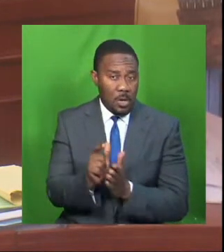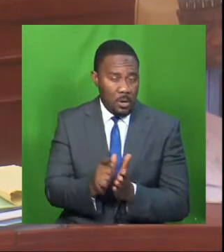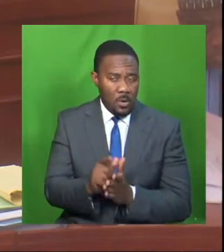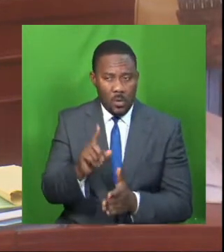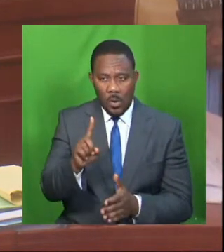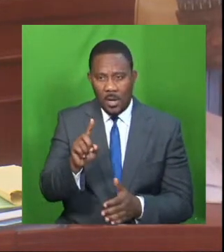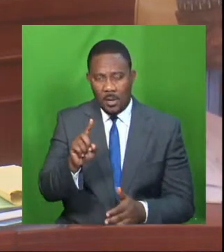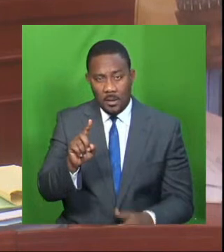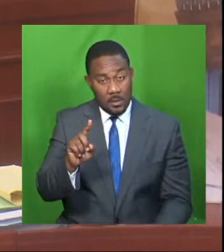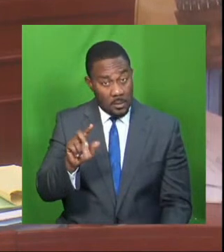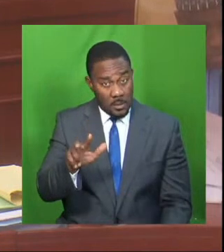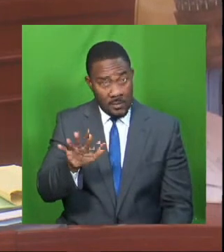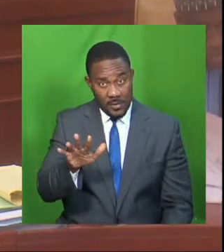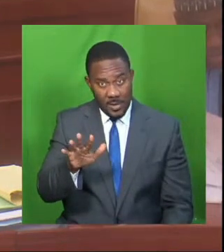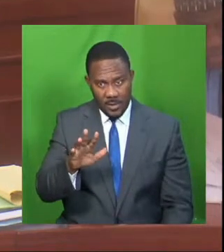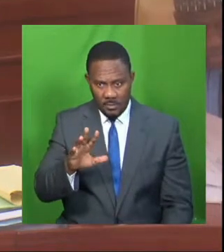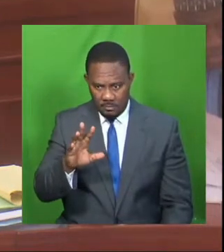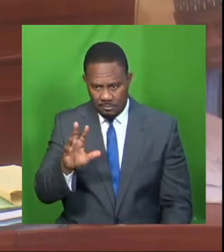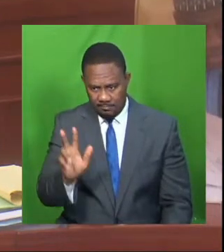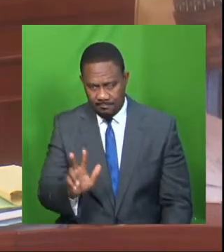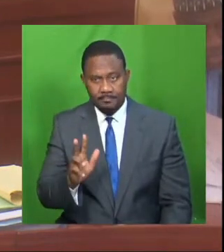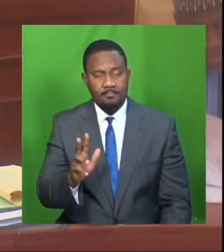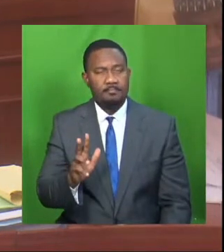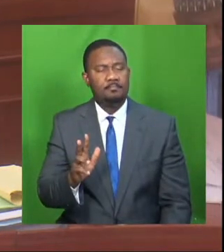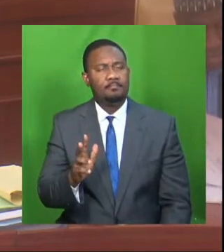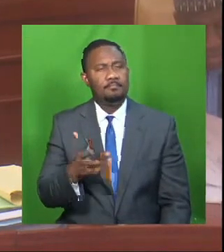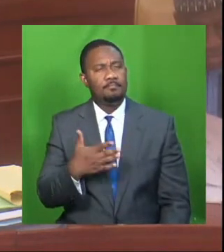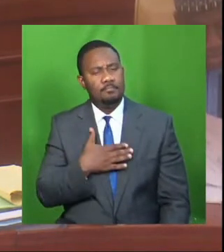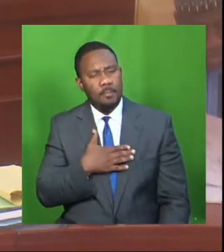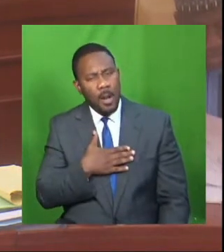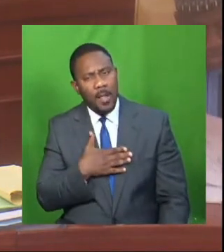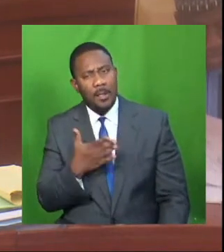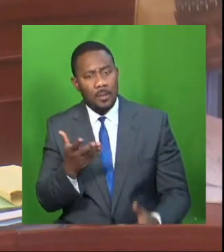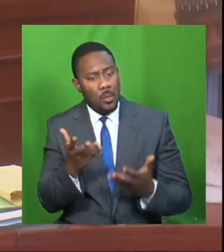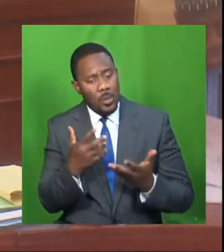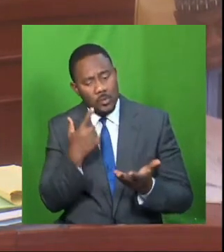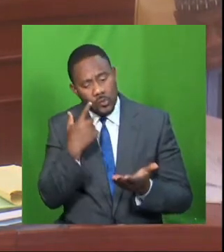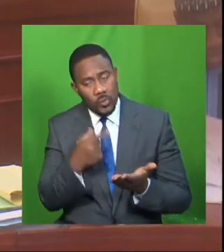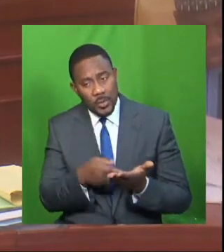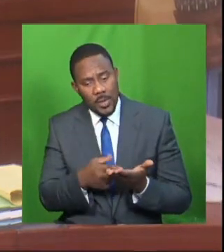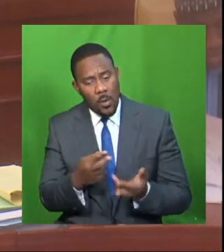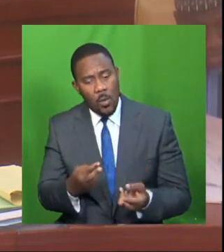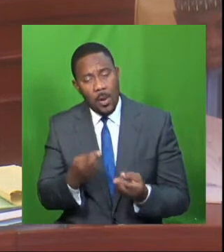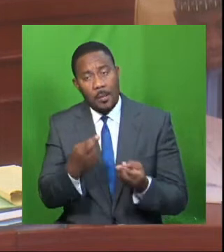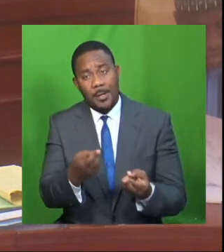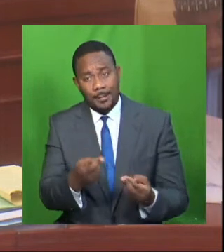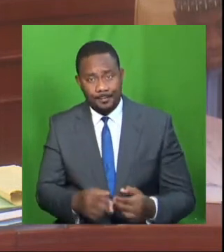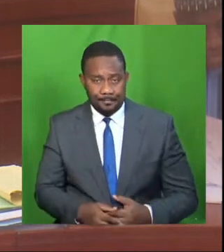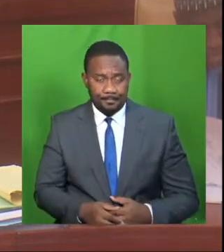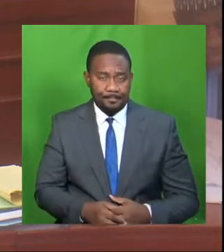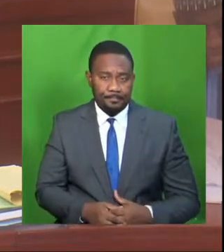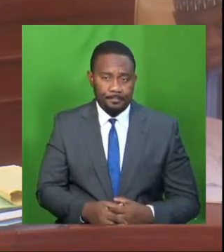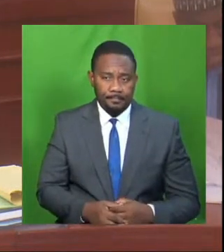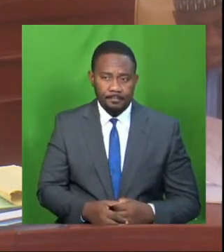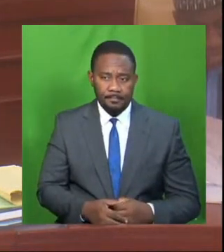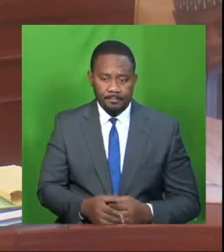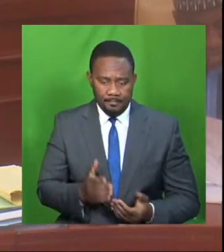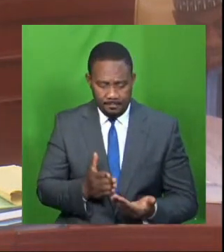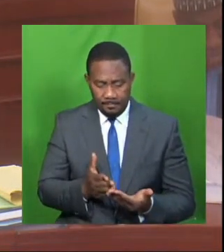adequacy of the system of internal control, compliance with relevant legislations,